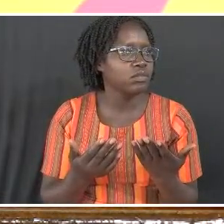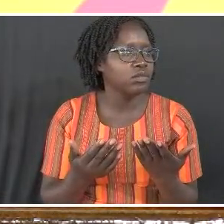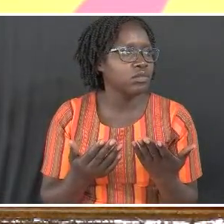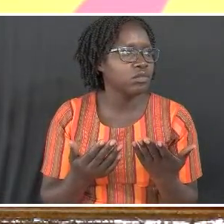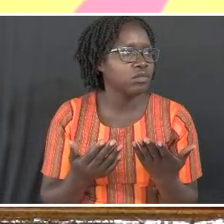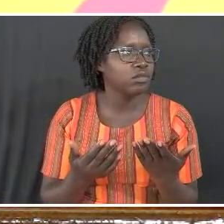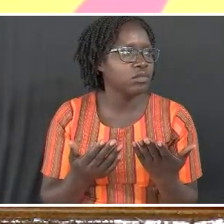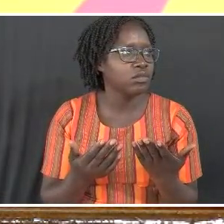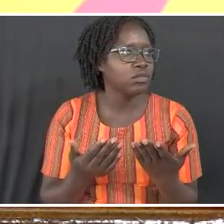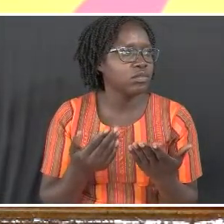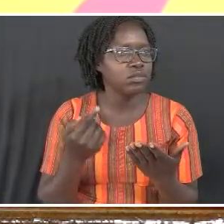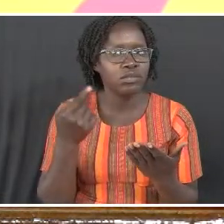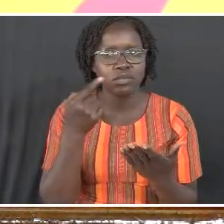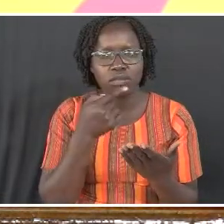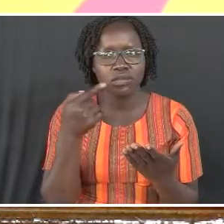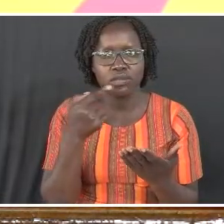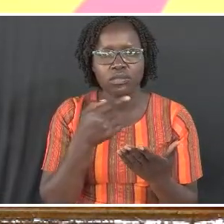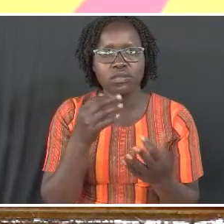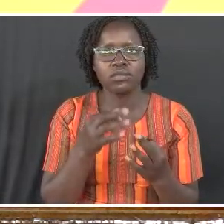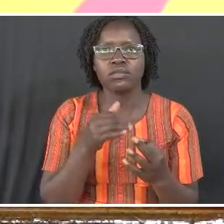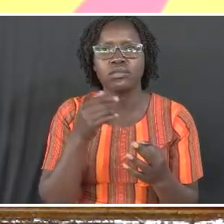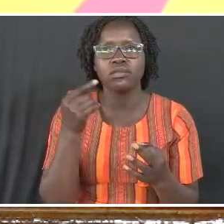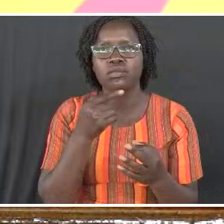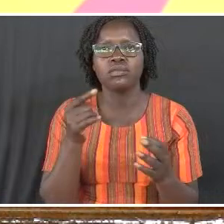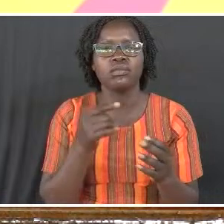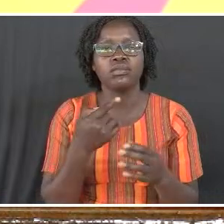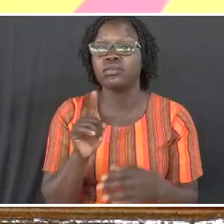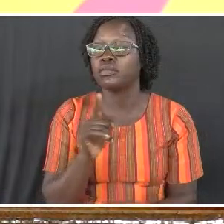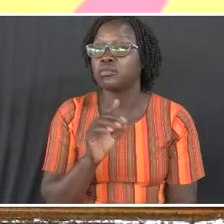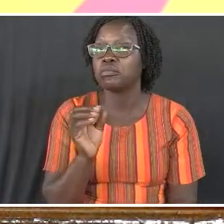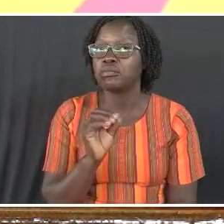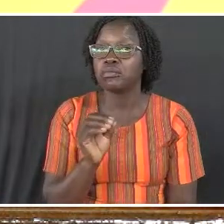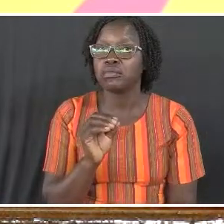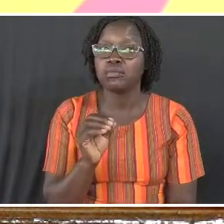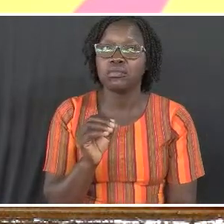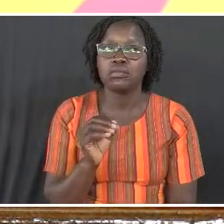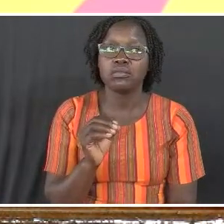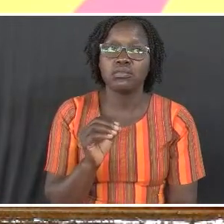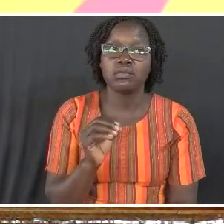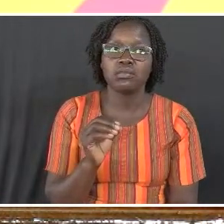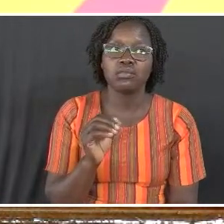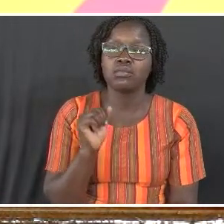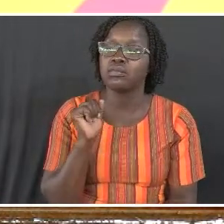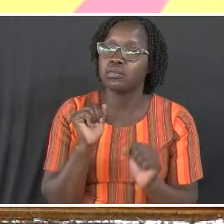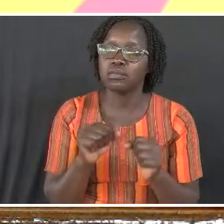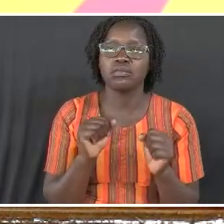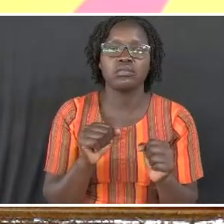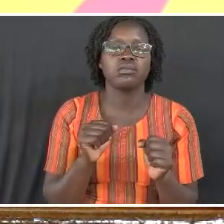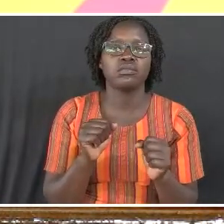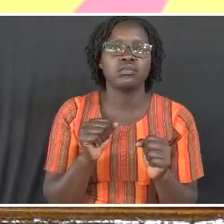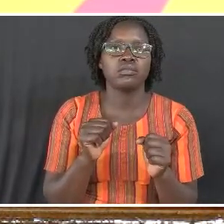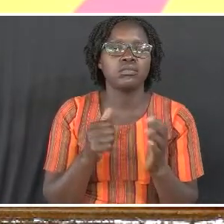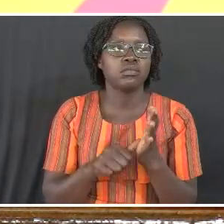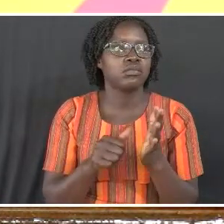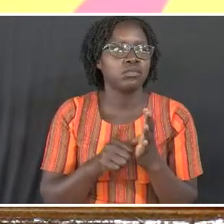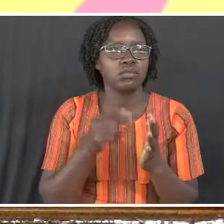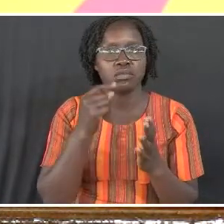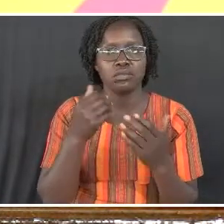the tooth brushing. If you are not brushing correctly, again, you might end up having gum